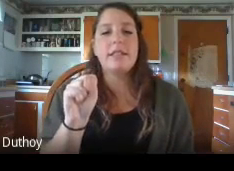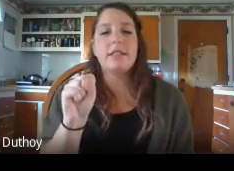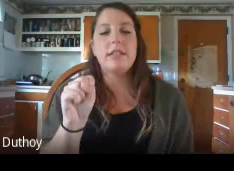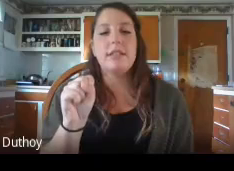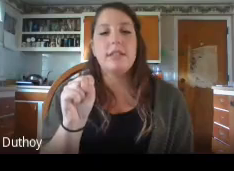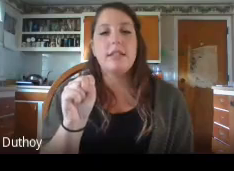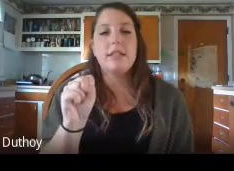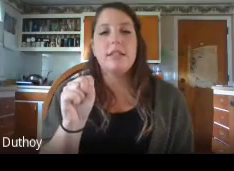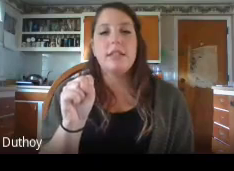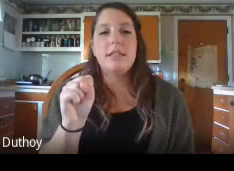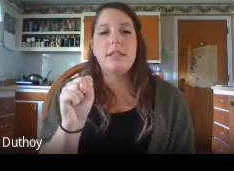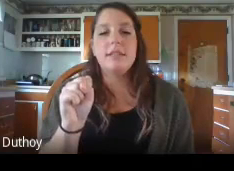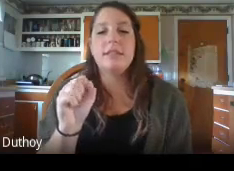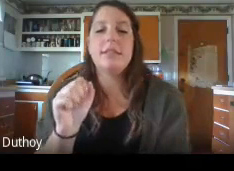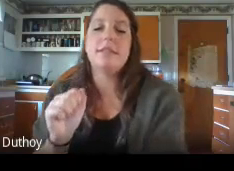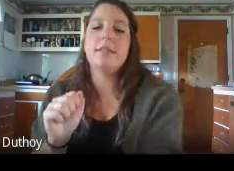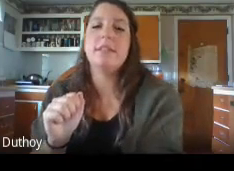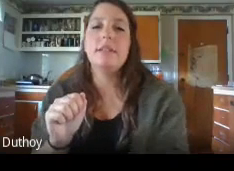S.